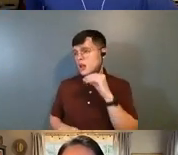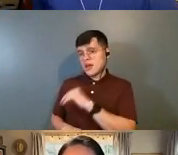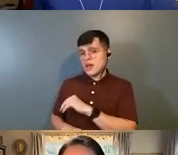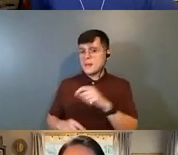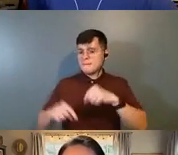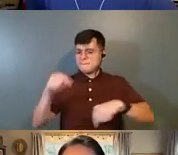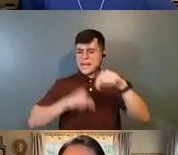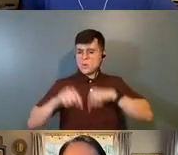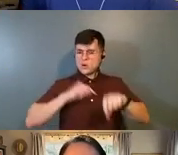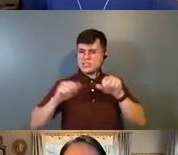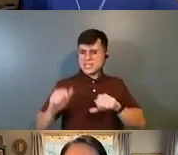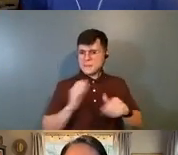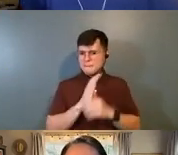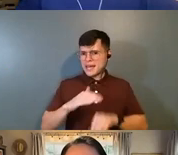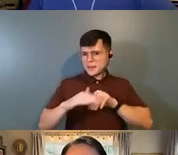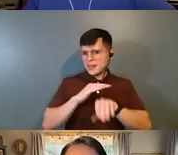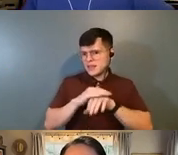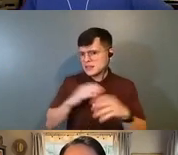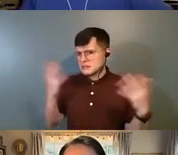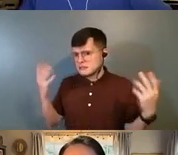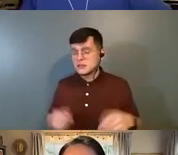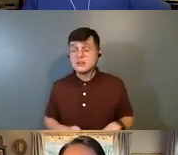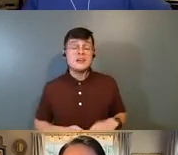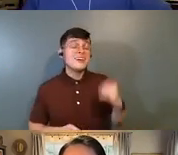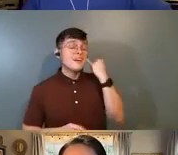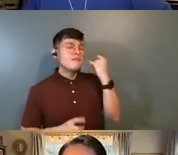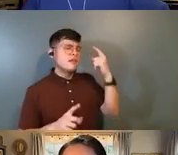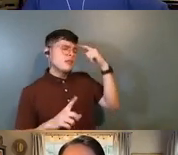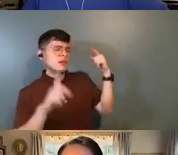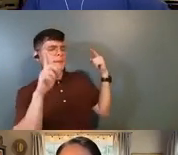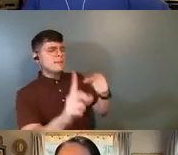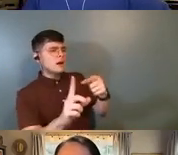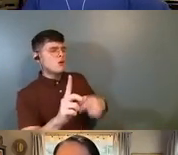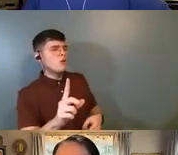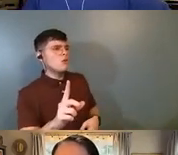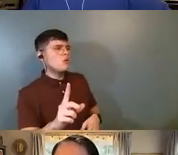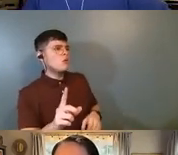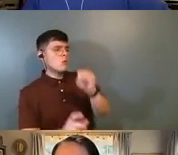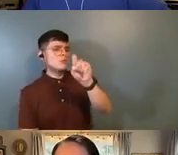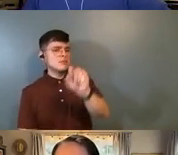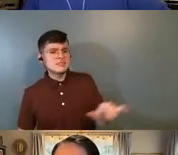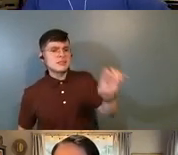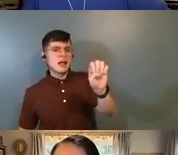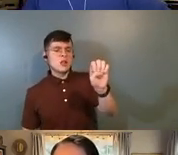of a I think sometimes. if you think about the styling